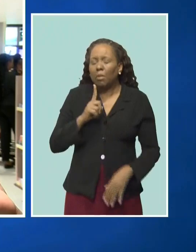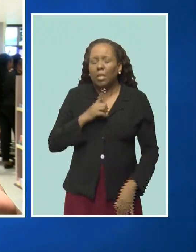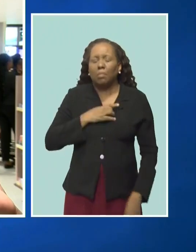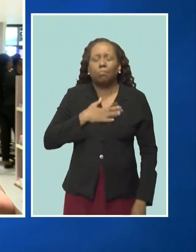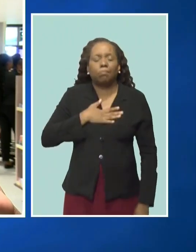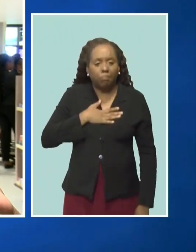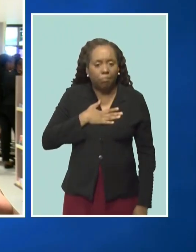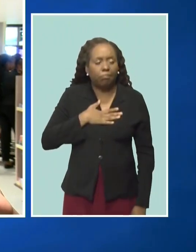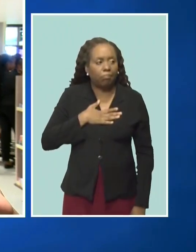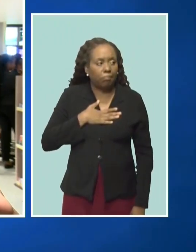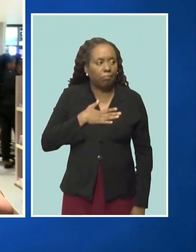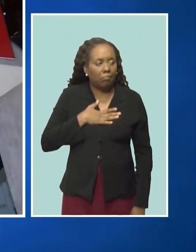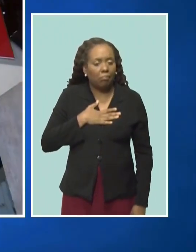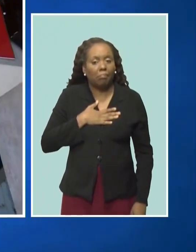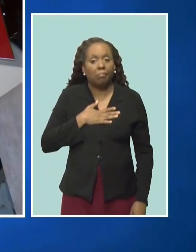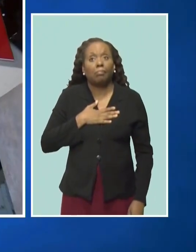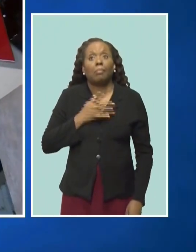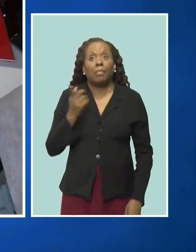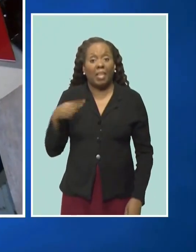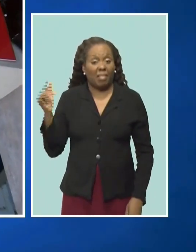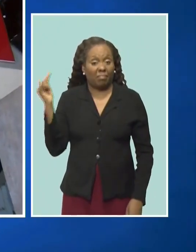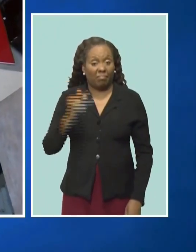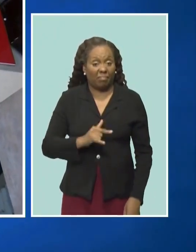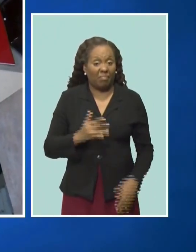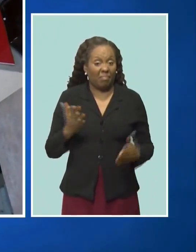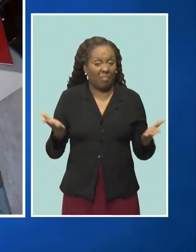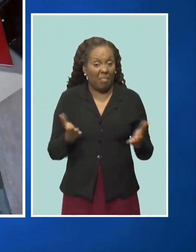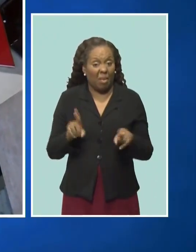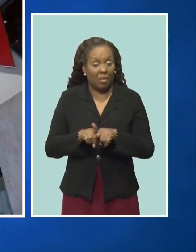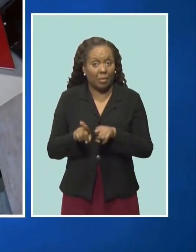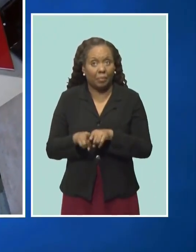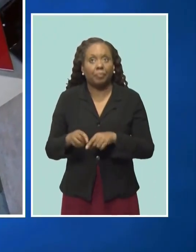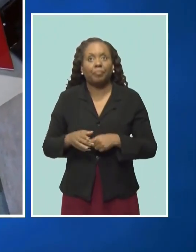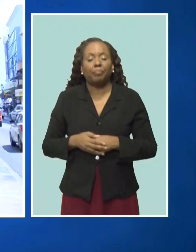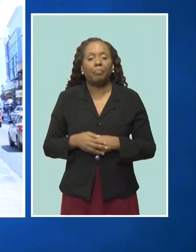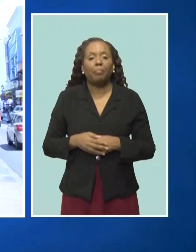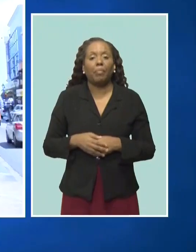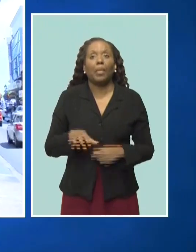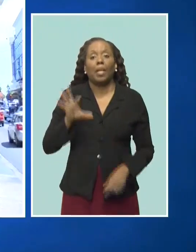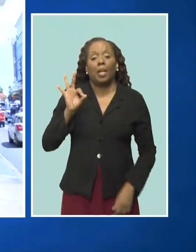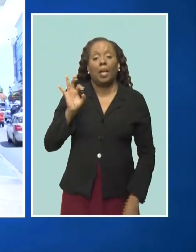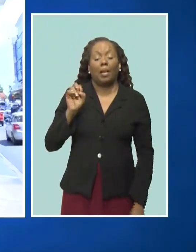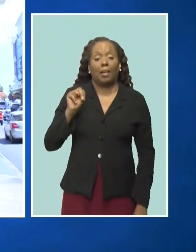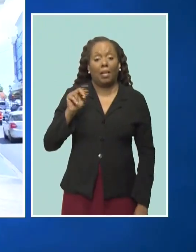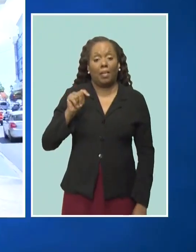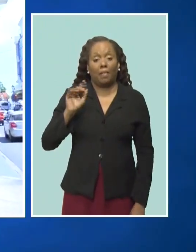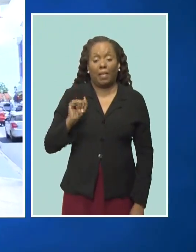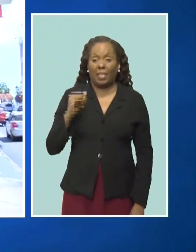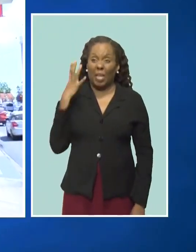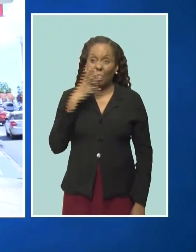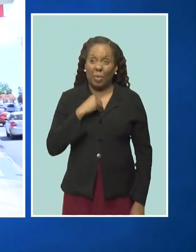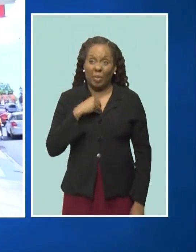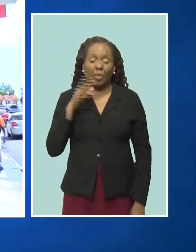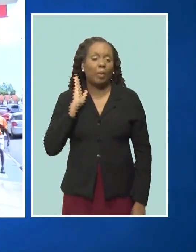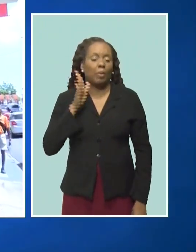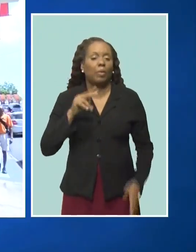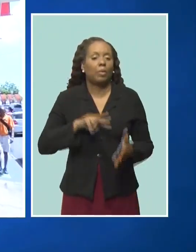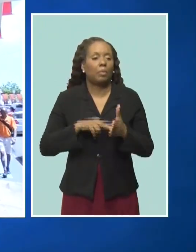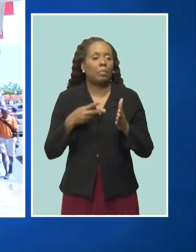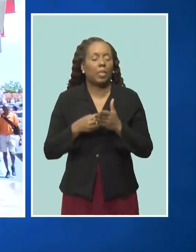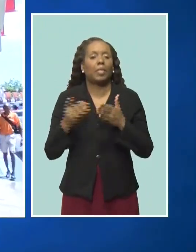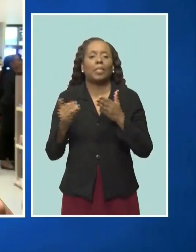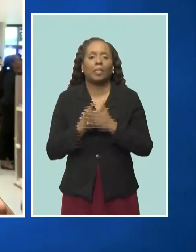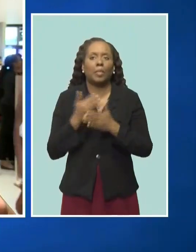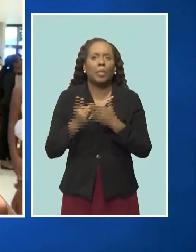emotional to have them here as well. Ms. Harris says the addition of Fenty Beauty to the Duty Free Caribbean will bring new faces to the